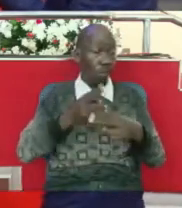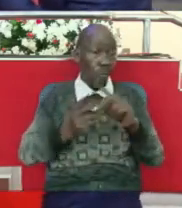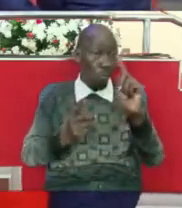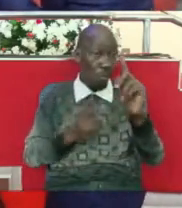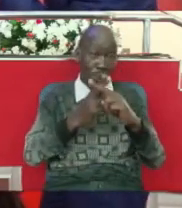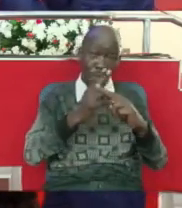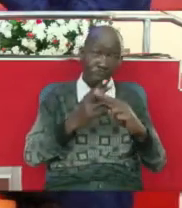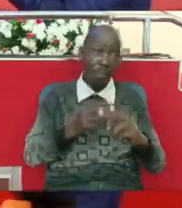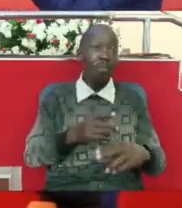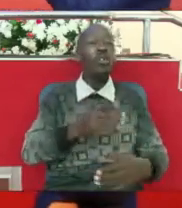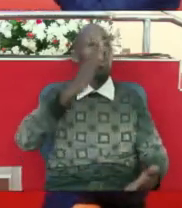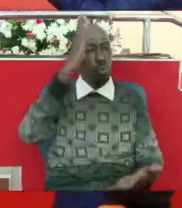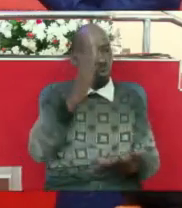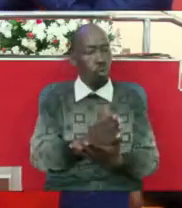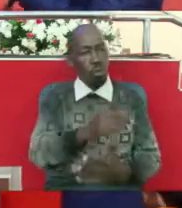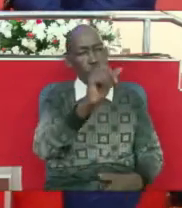is truth.